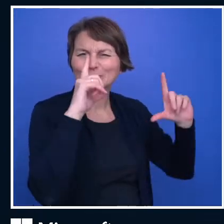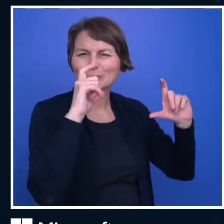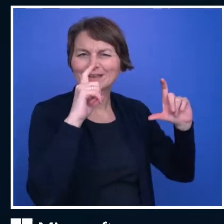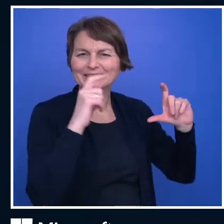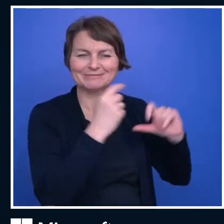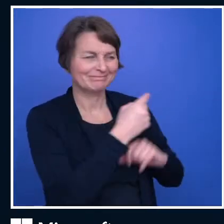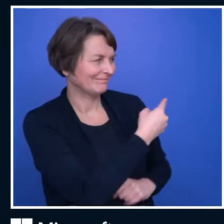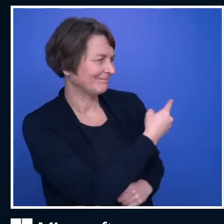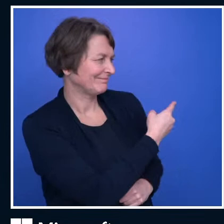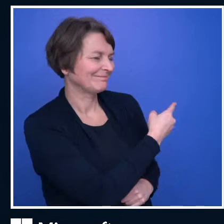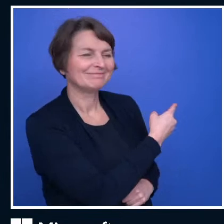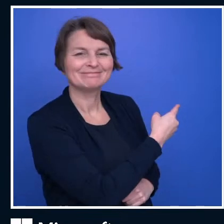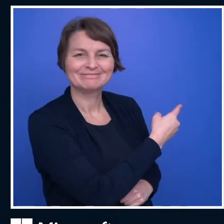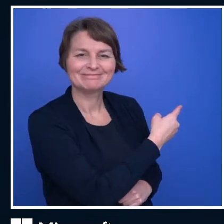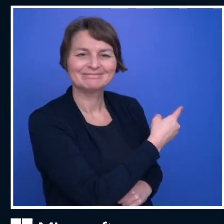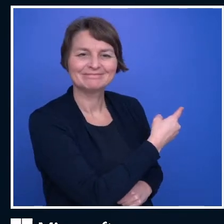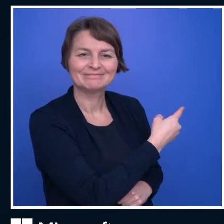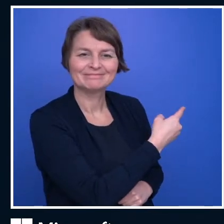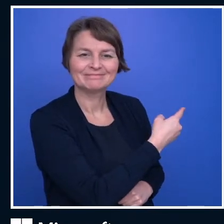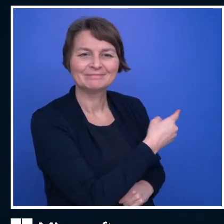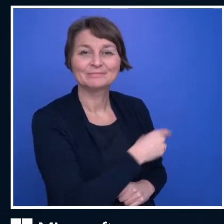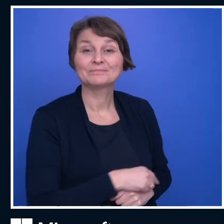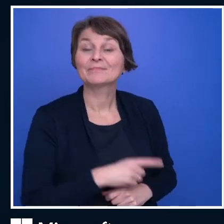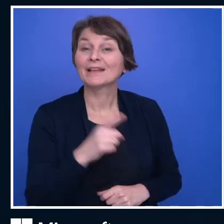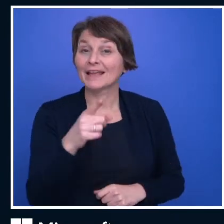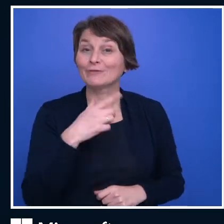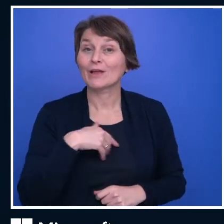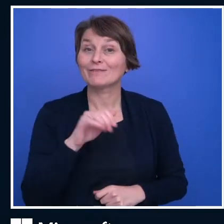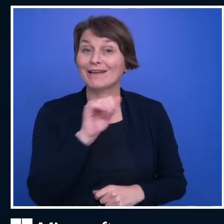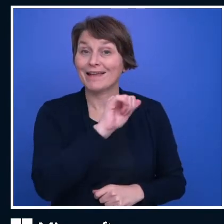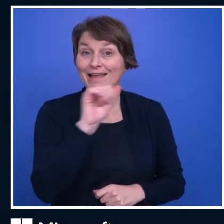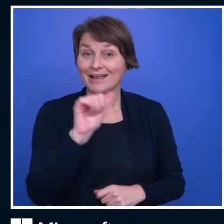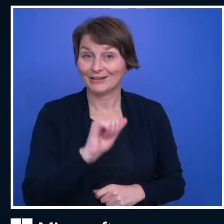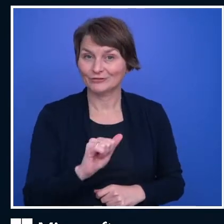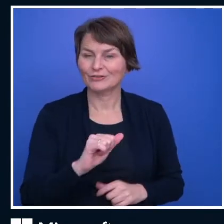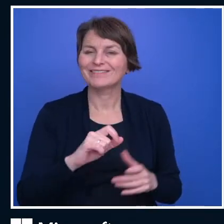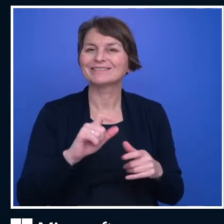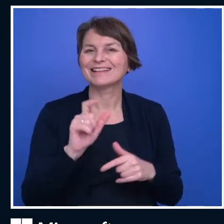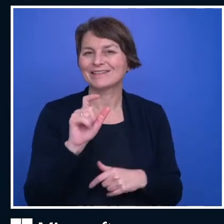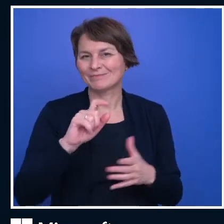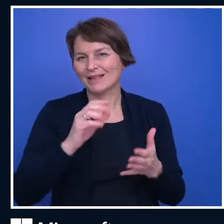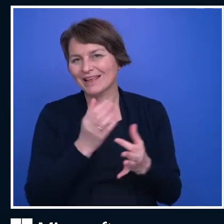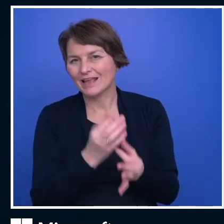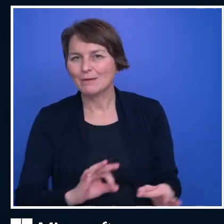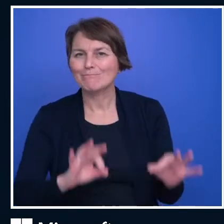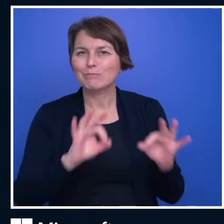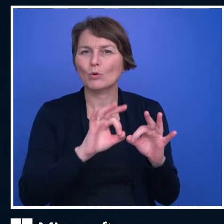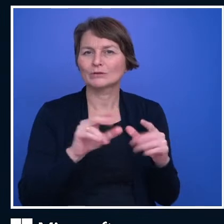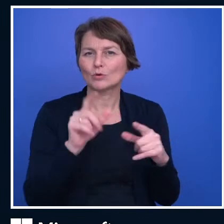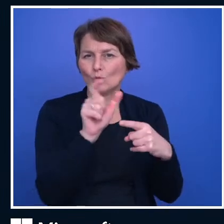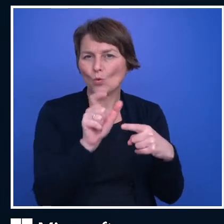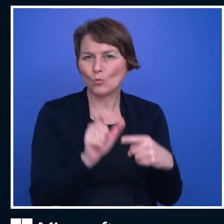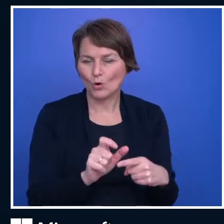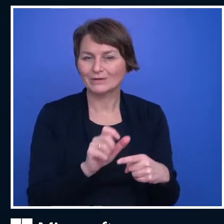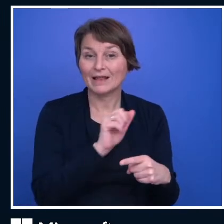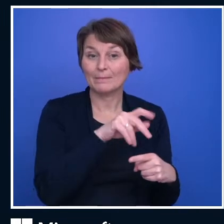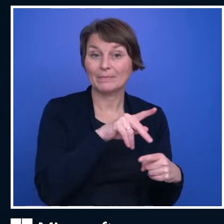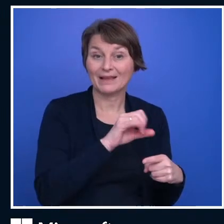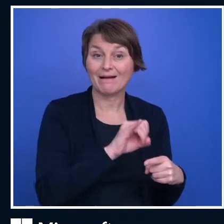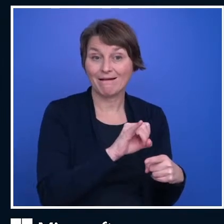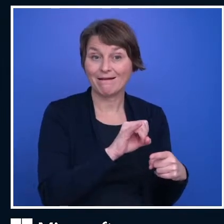if you use Azure Key Vault in the Cognitive Services API. You need to use this key here,